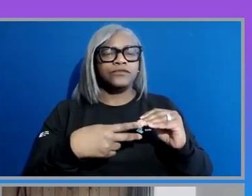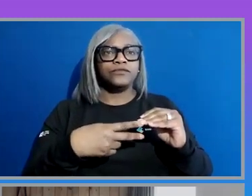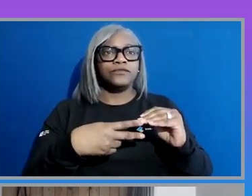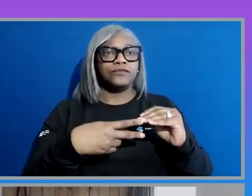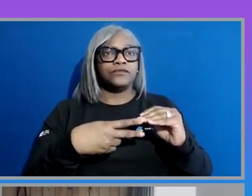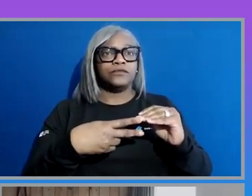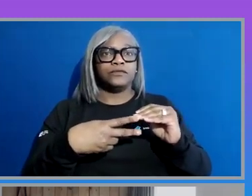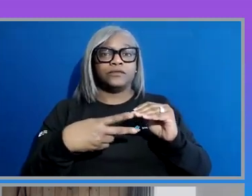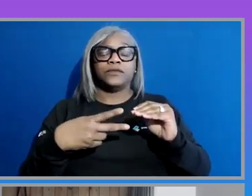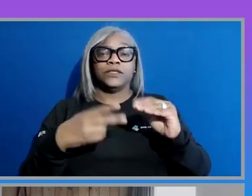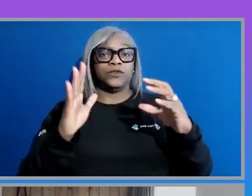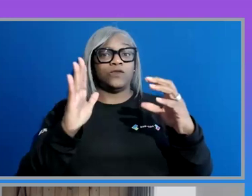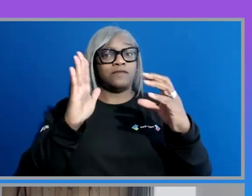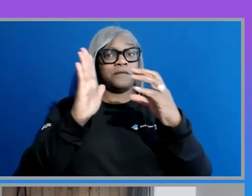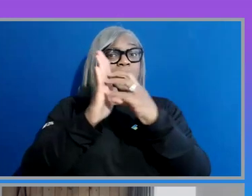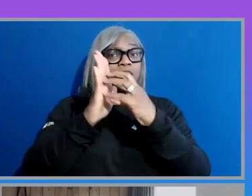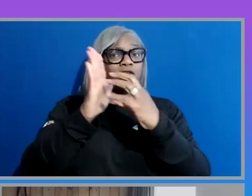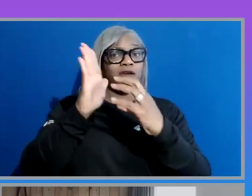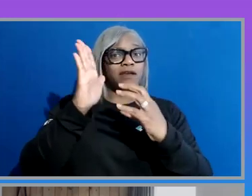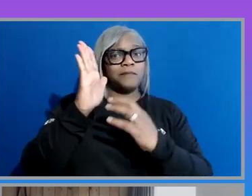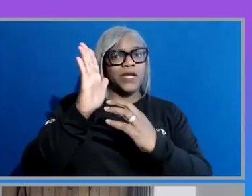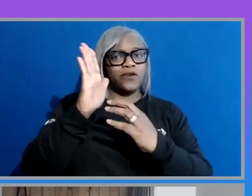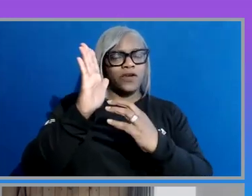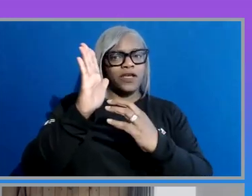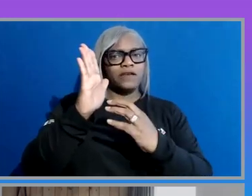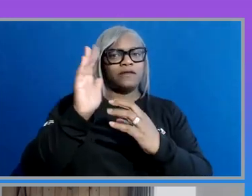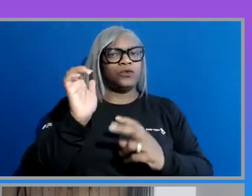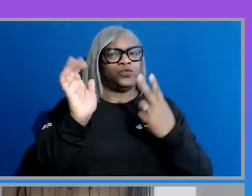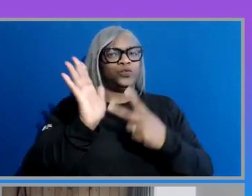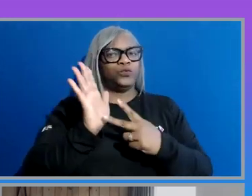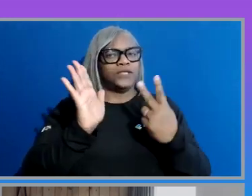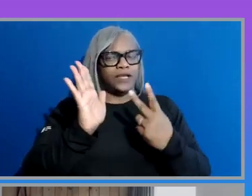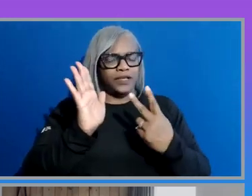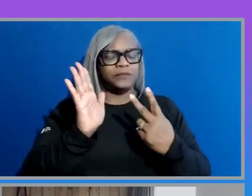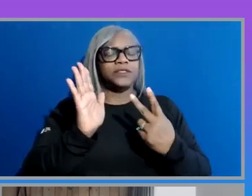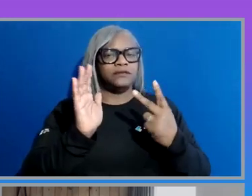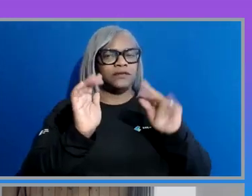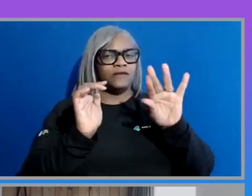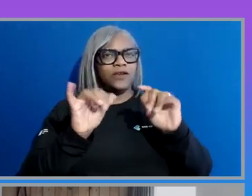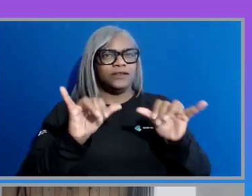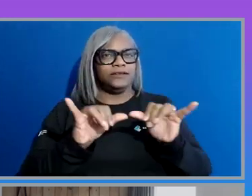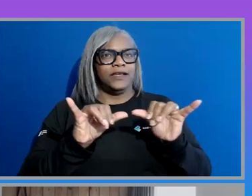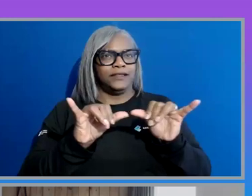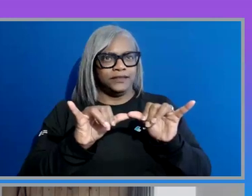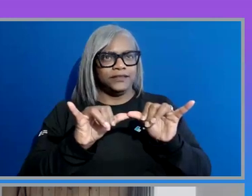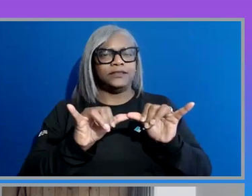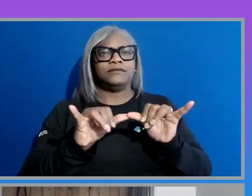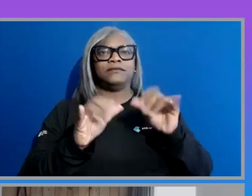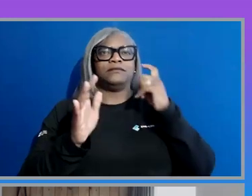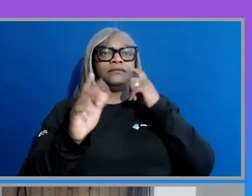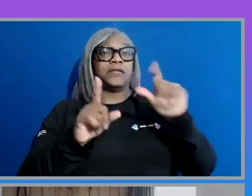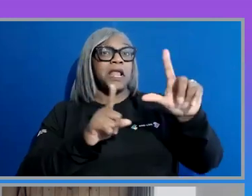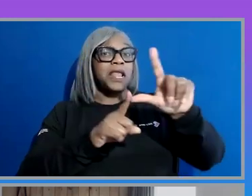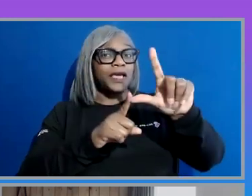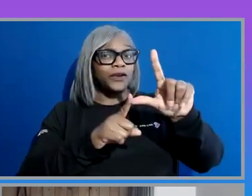spacing following paragraphs to at least 2 times the font size. We've got some letter spacing requirements, and we've got some